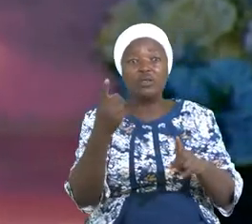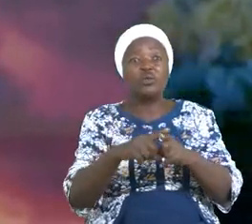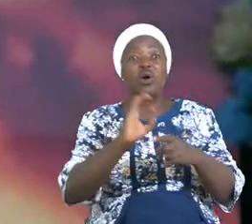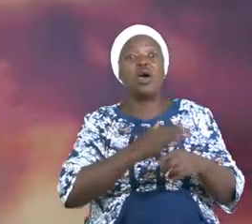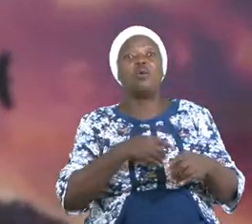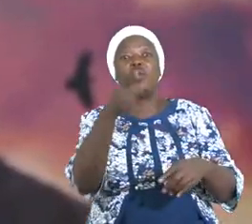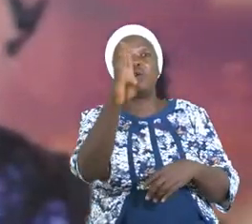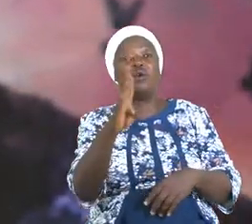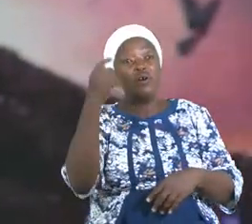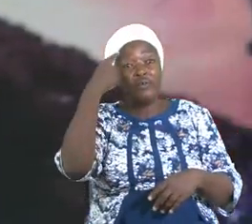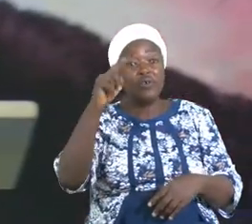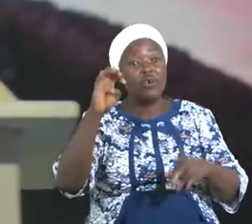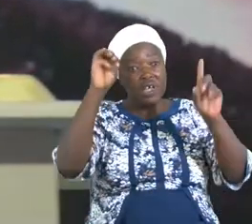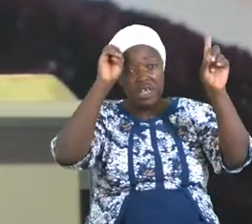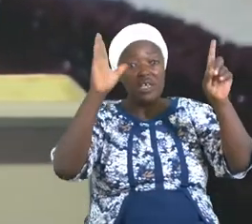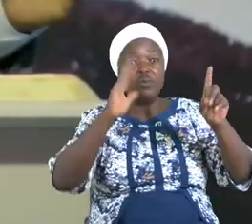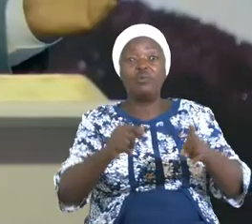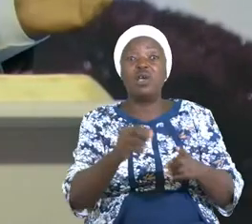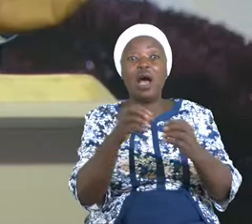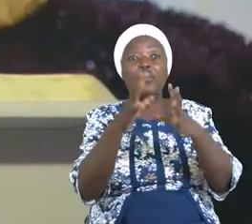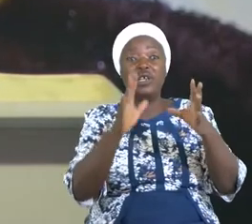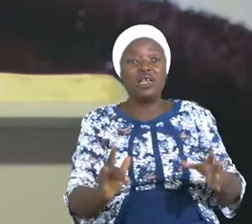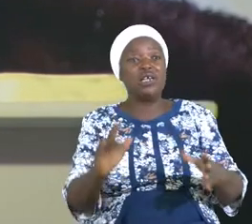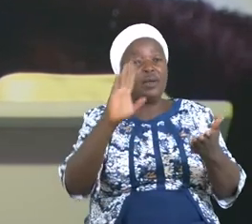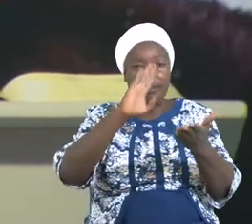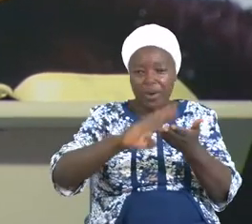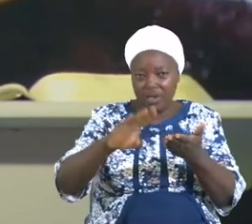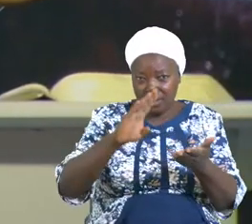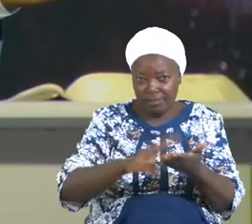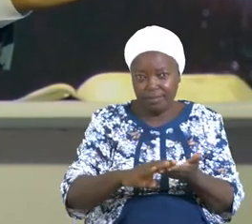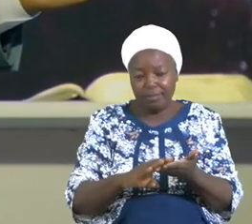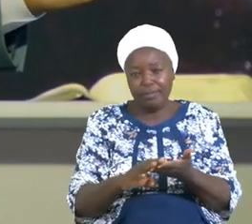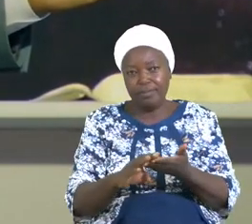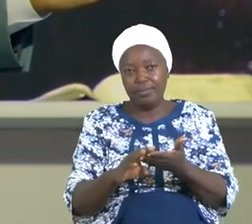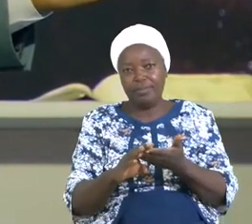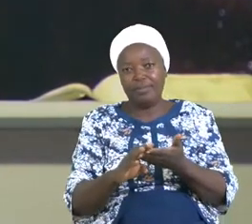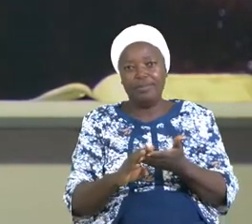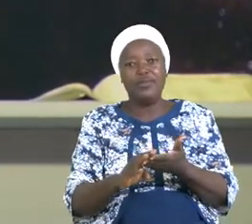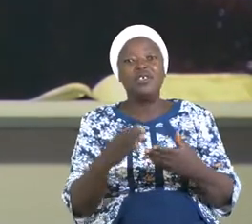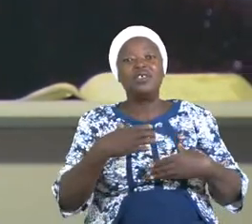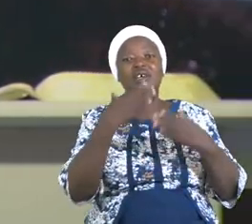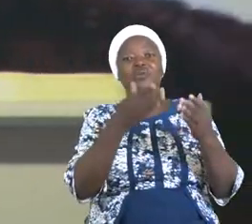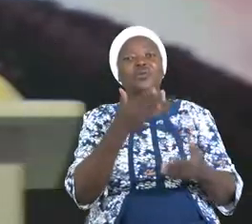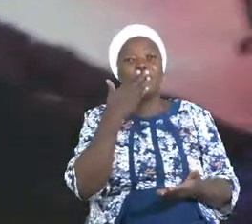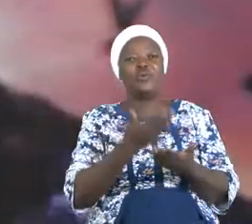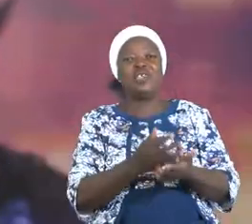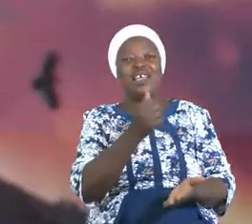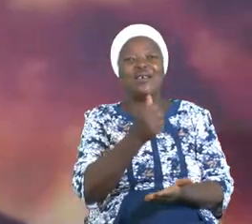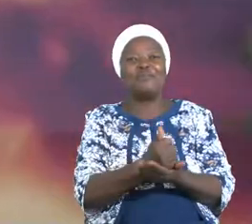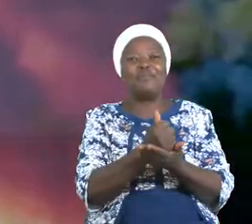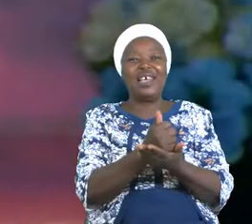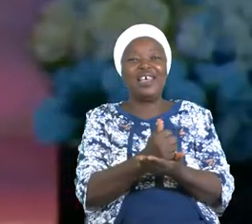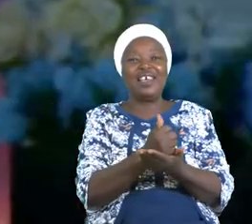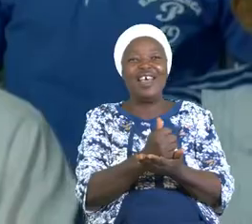he will abundantly pardon. Give me a good amen there. Amen.